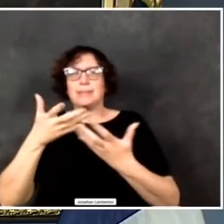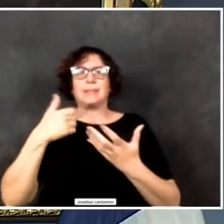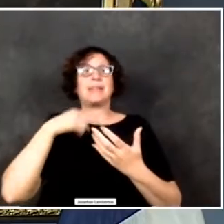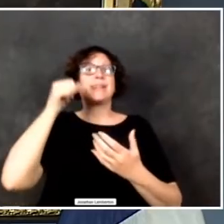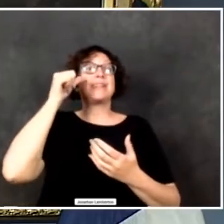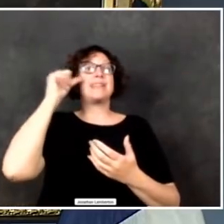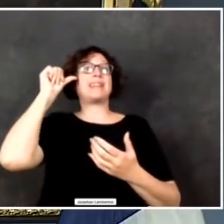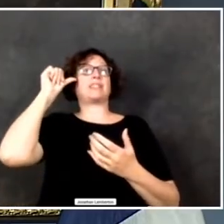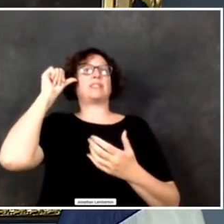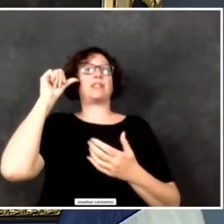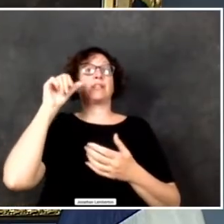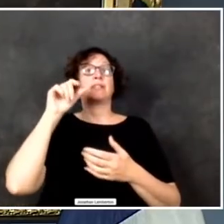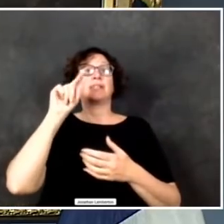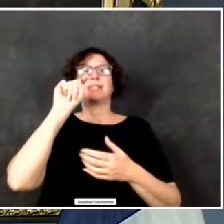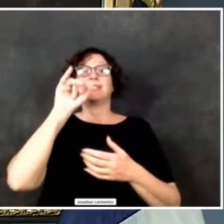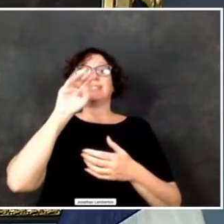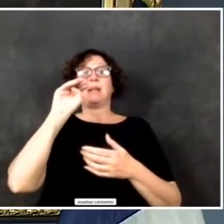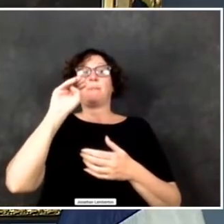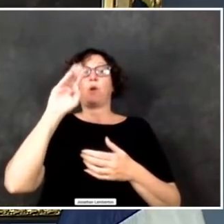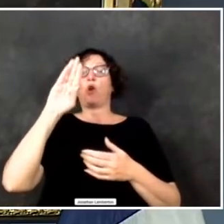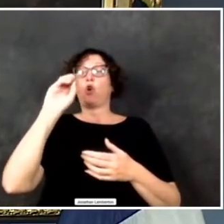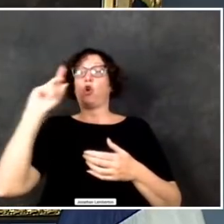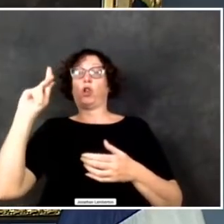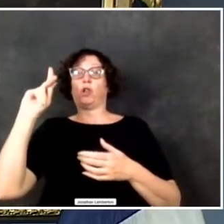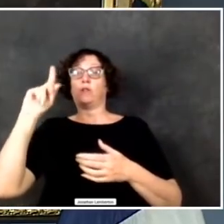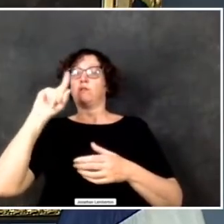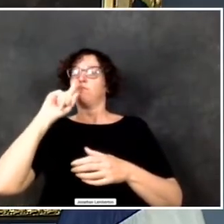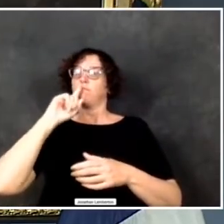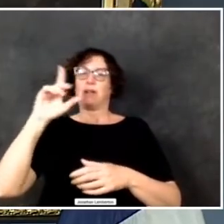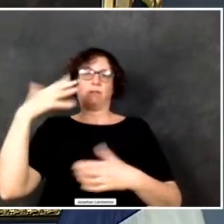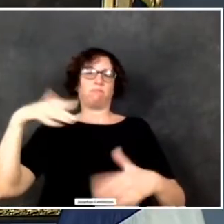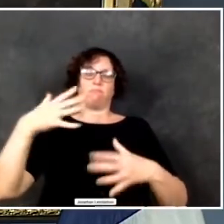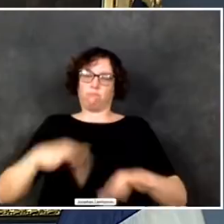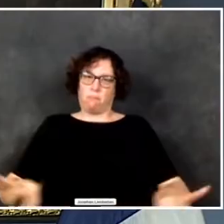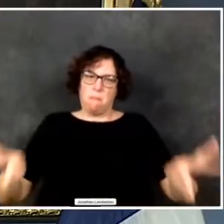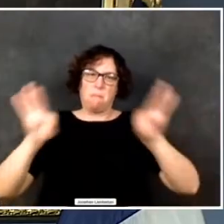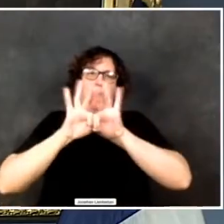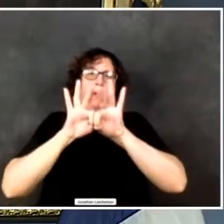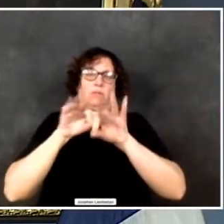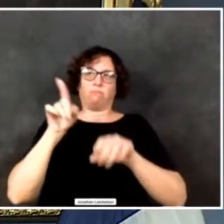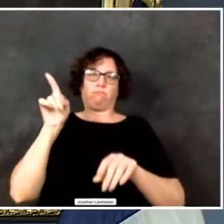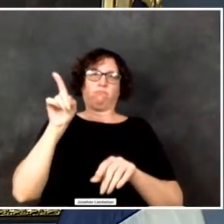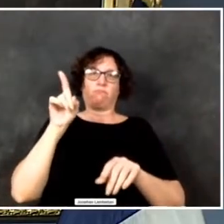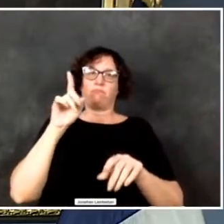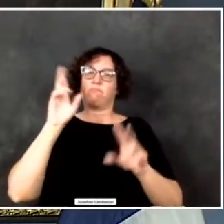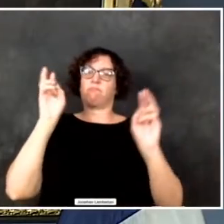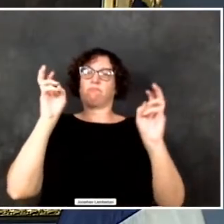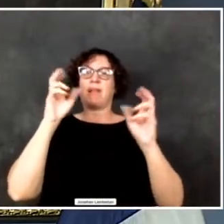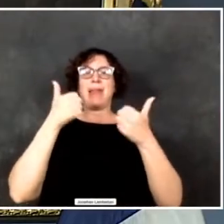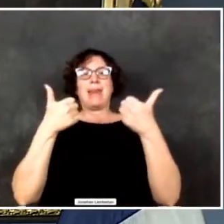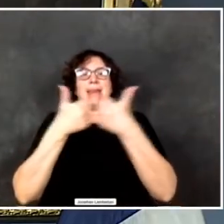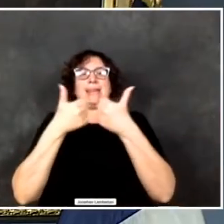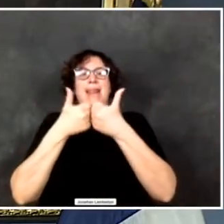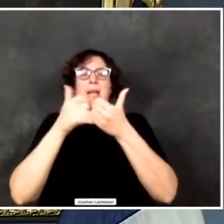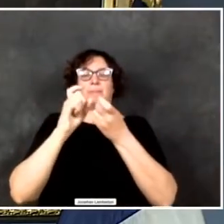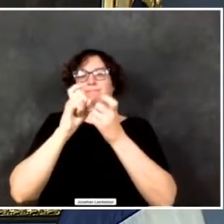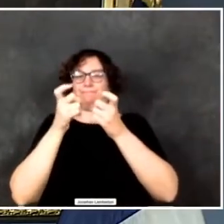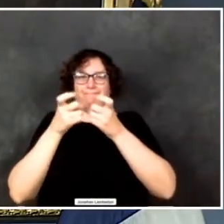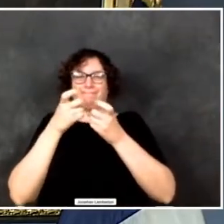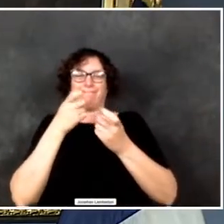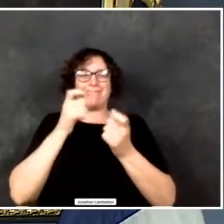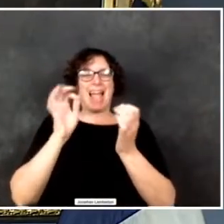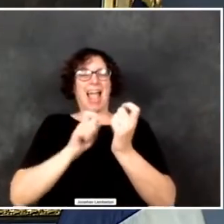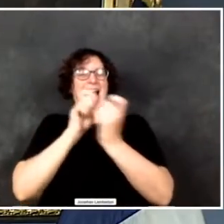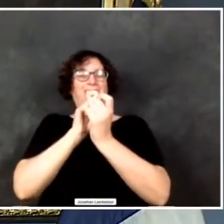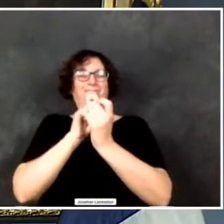So it was just a game changer for the mayor to have that conversation with Tim Cook. And as soon as we get them and we get them set up,